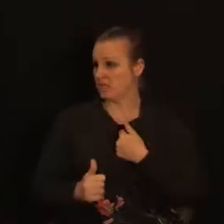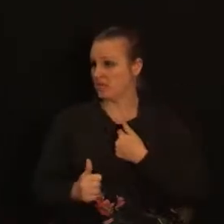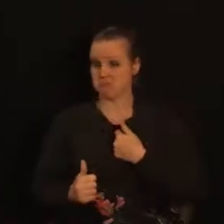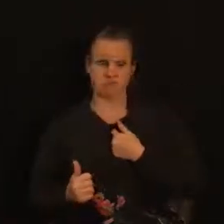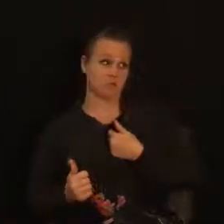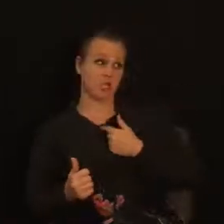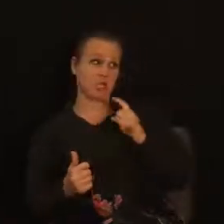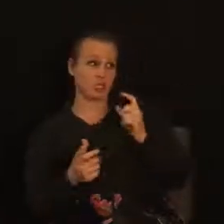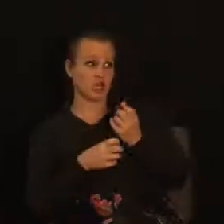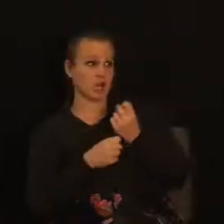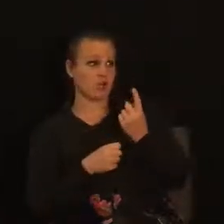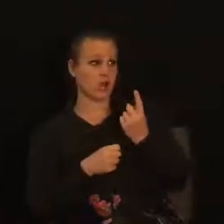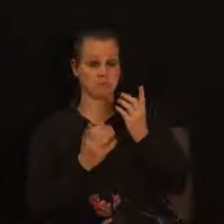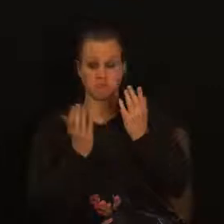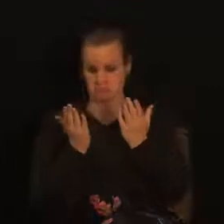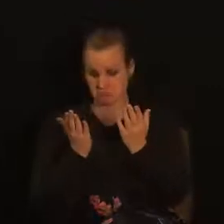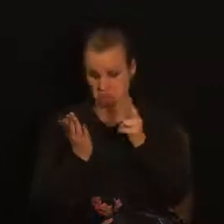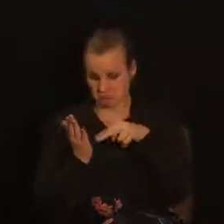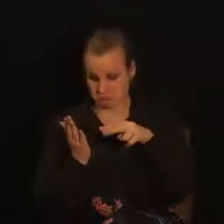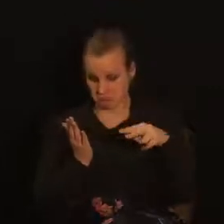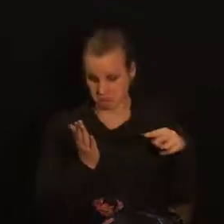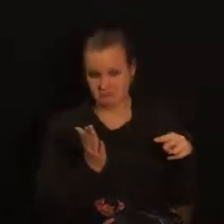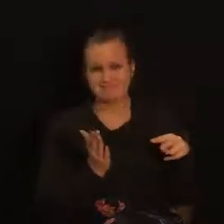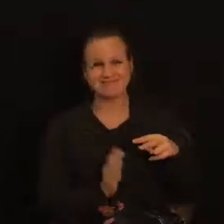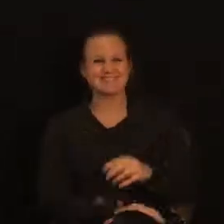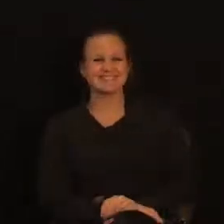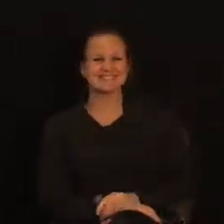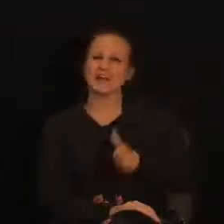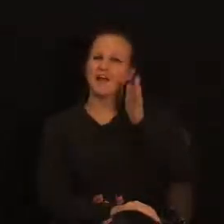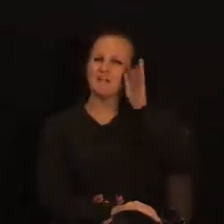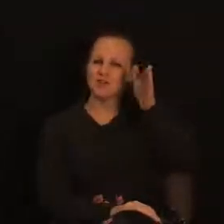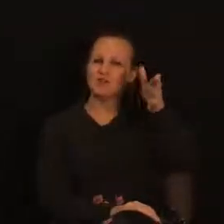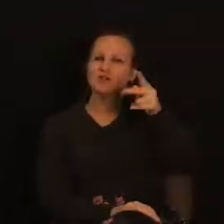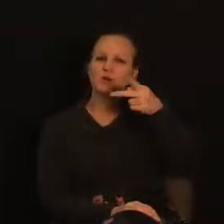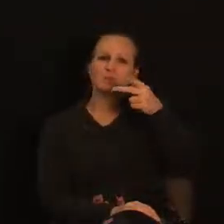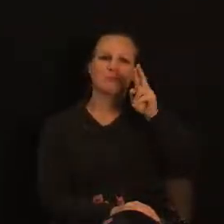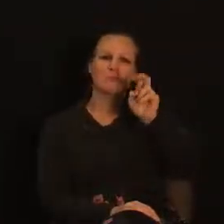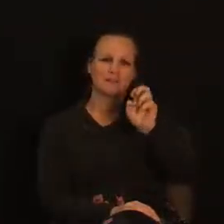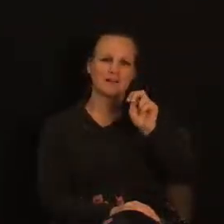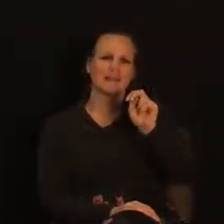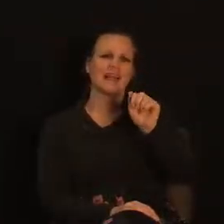Now, I will say that in future, you know, prenatal appointments, he did not do that.